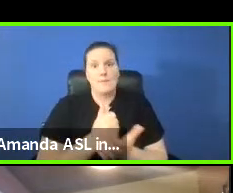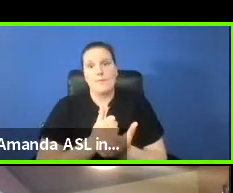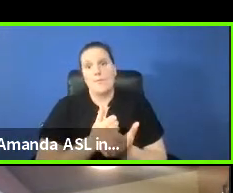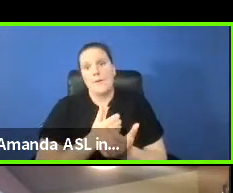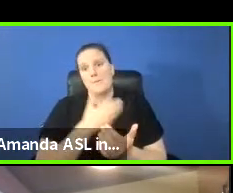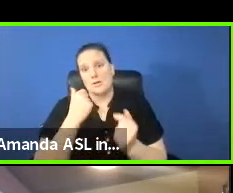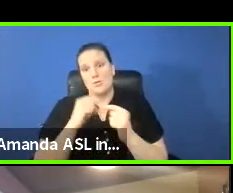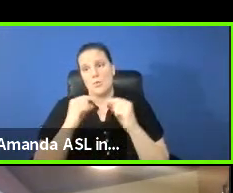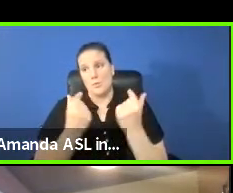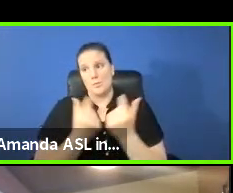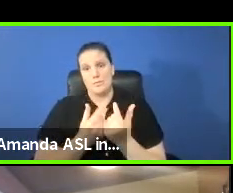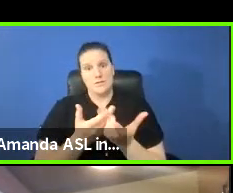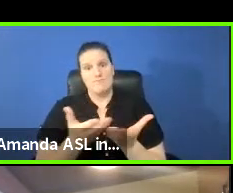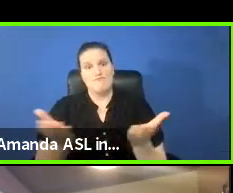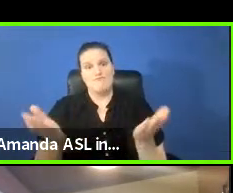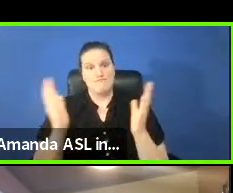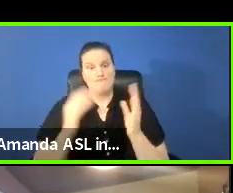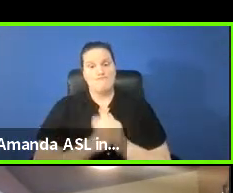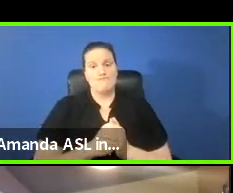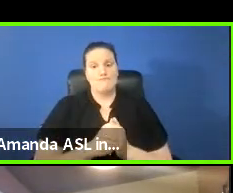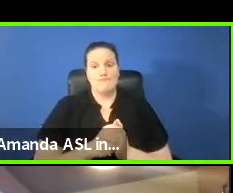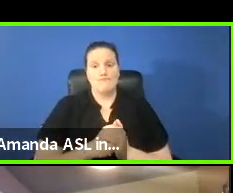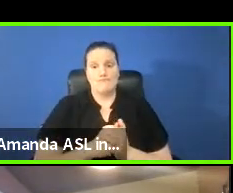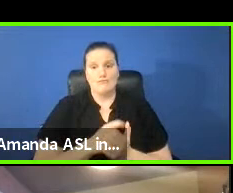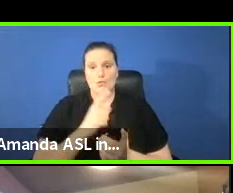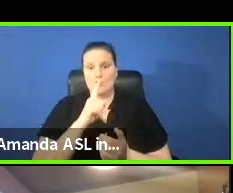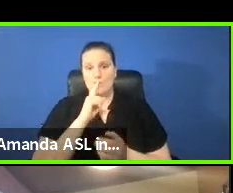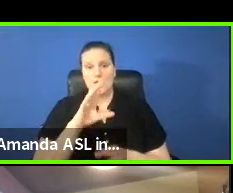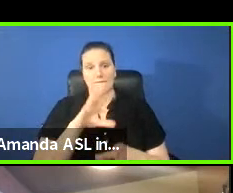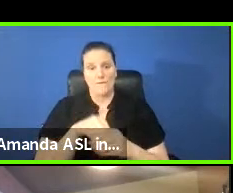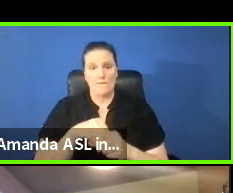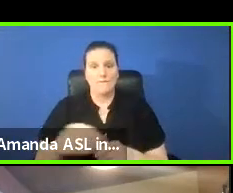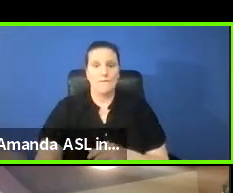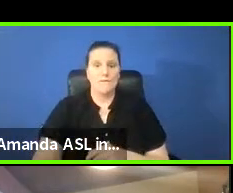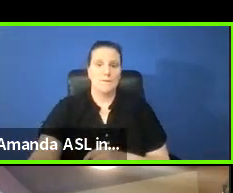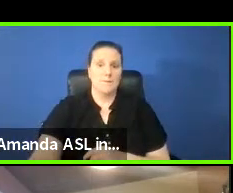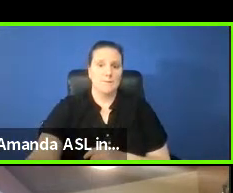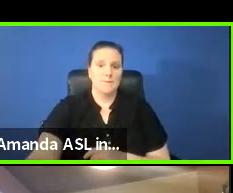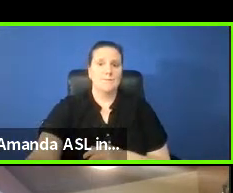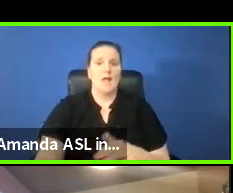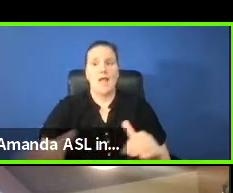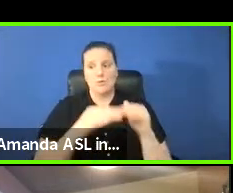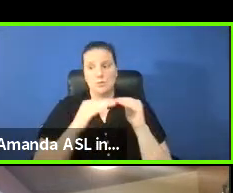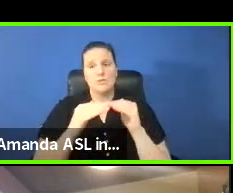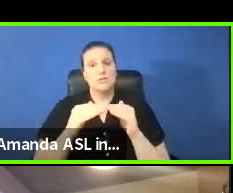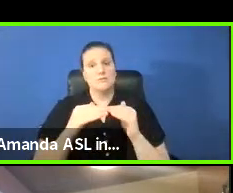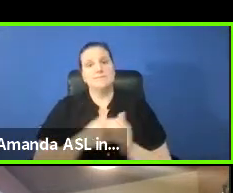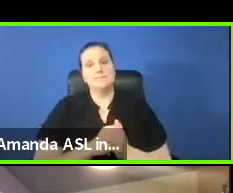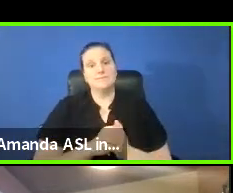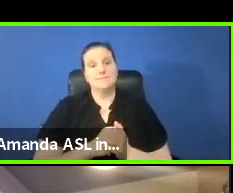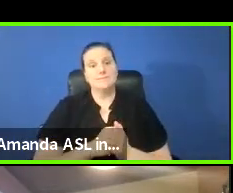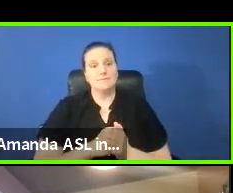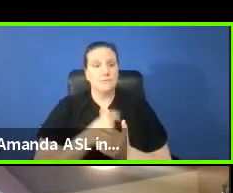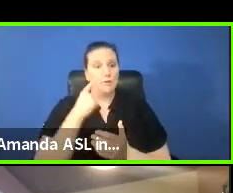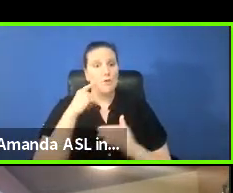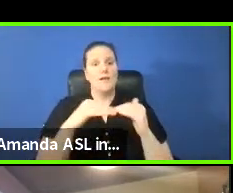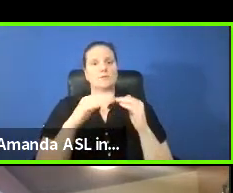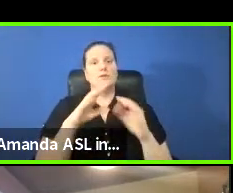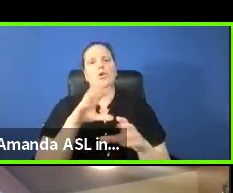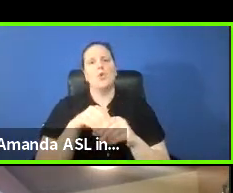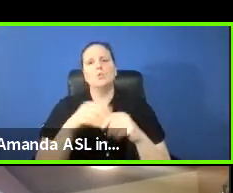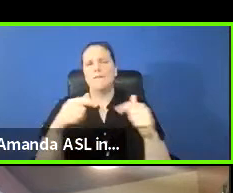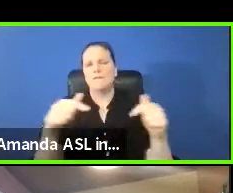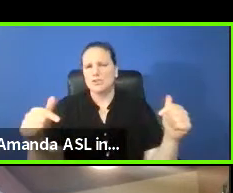to. And the fact that you guys are so involved in equity. And in order to have equity, we need inclusion and